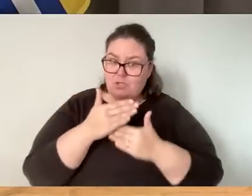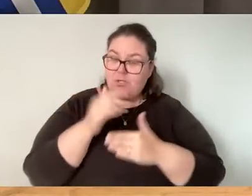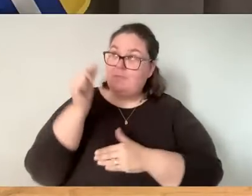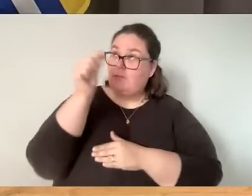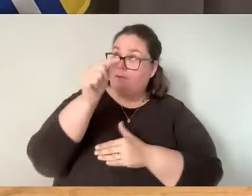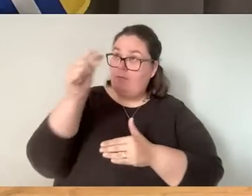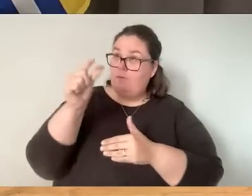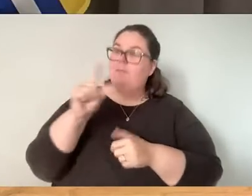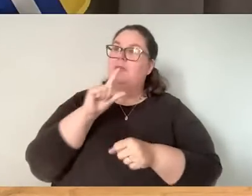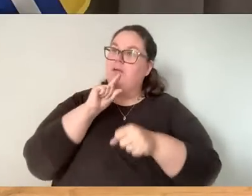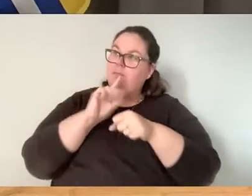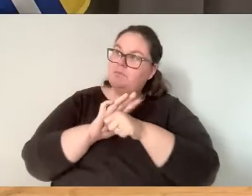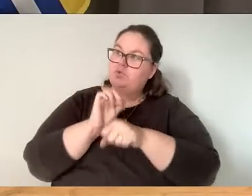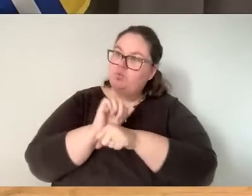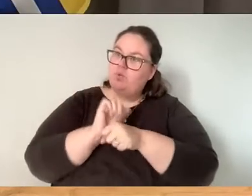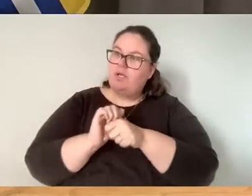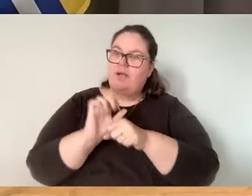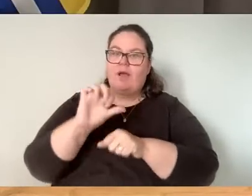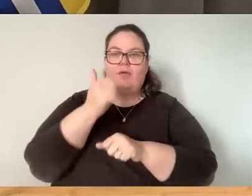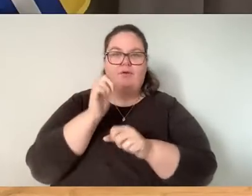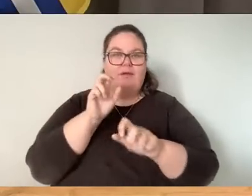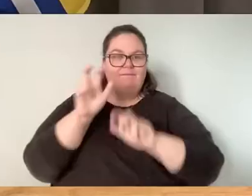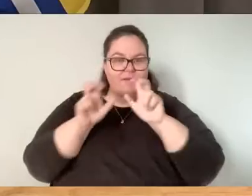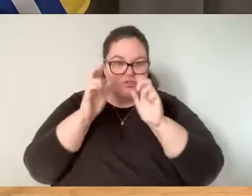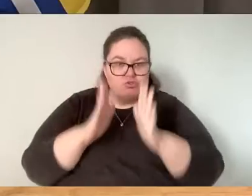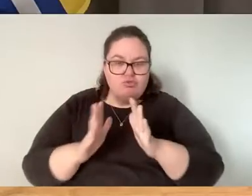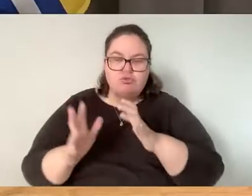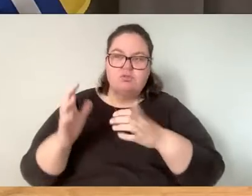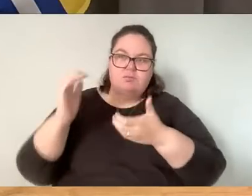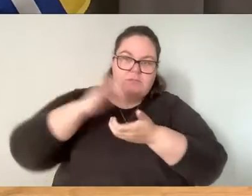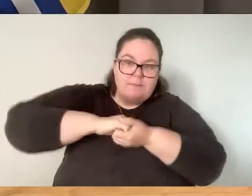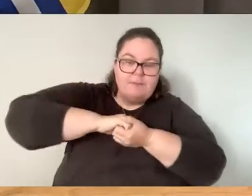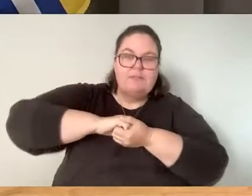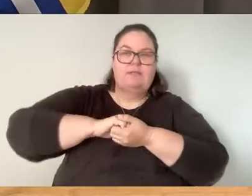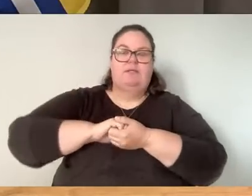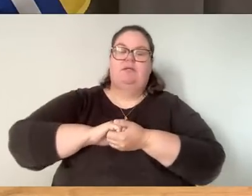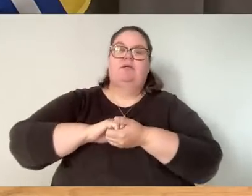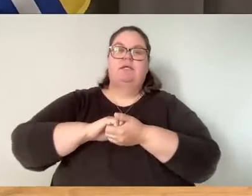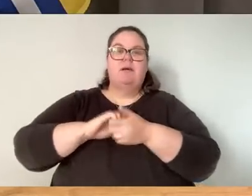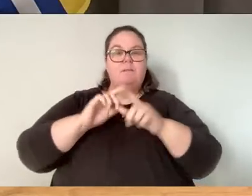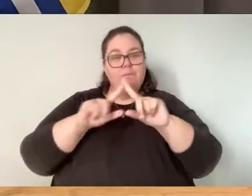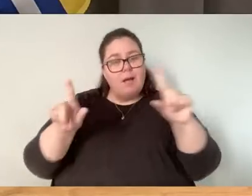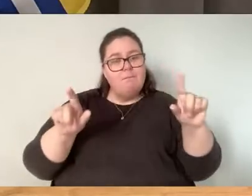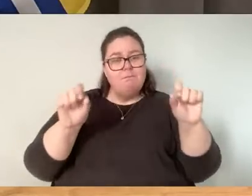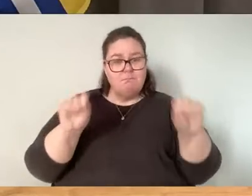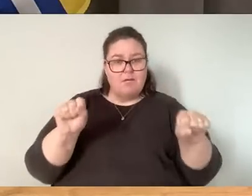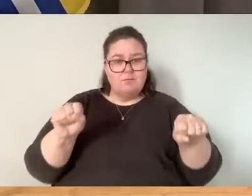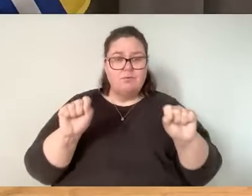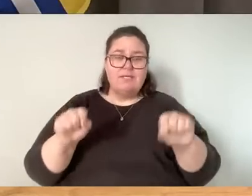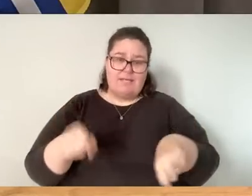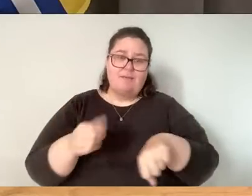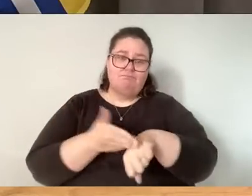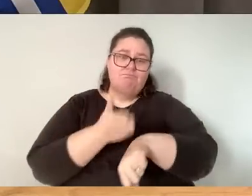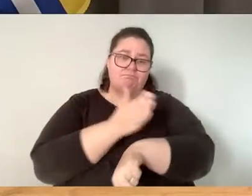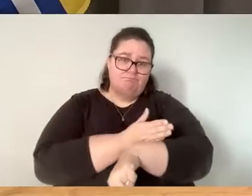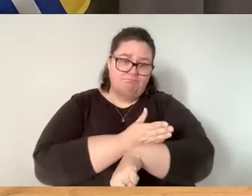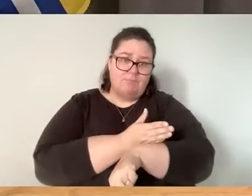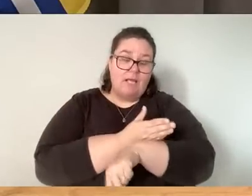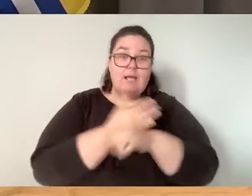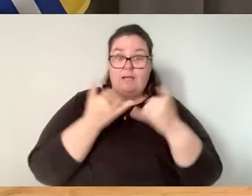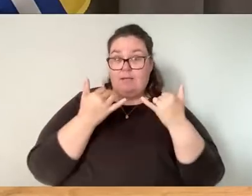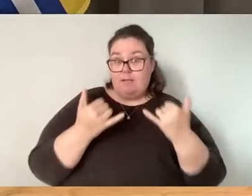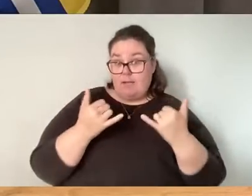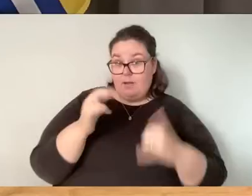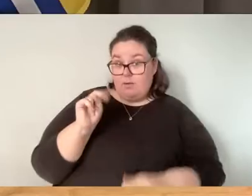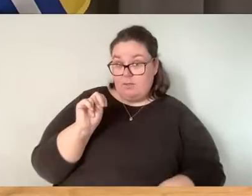and many stakeholders and community partners. But it is possible. Now the government is looking for